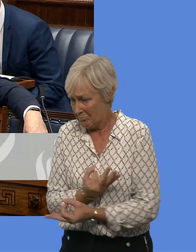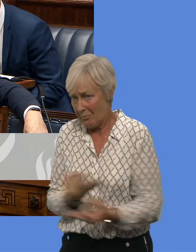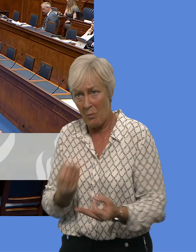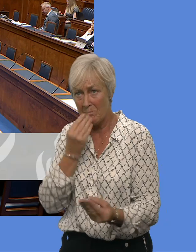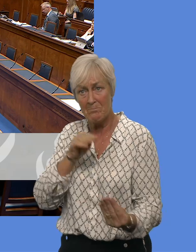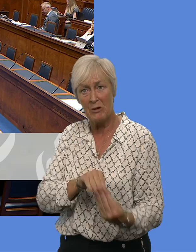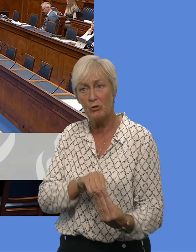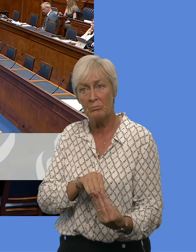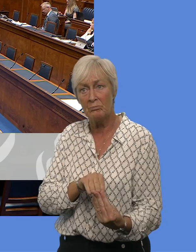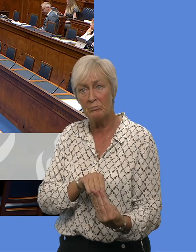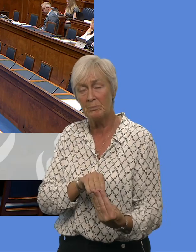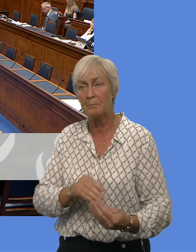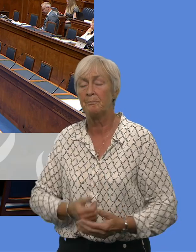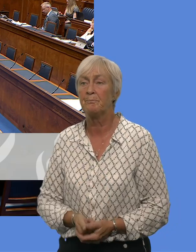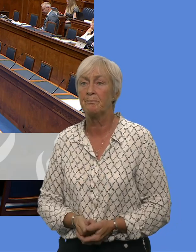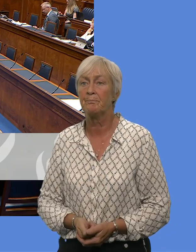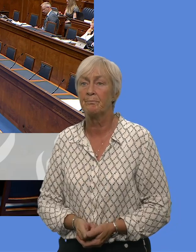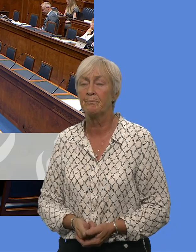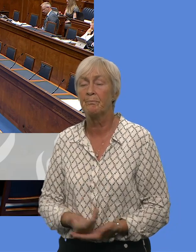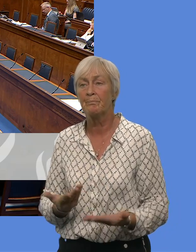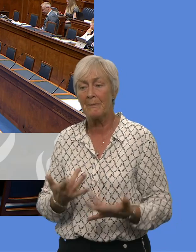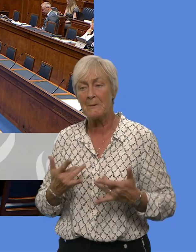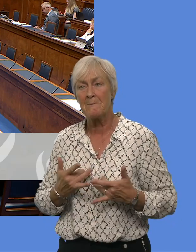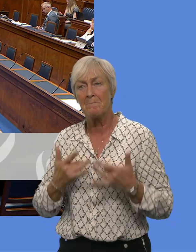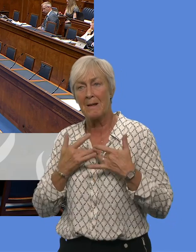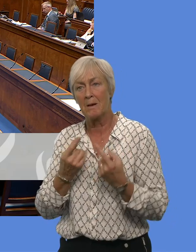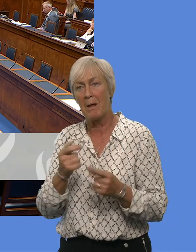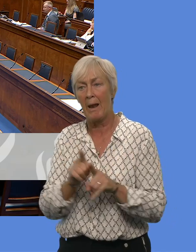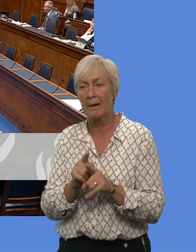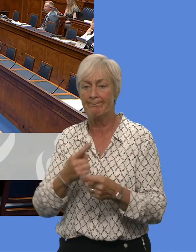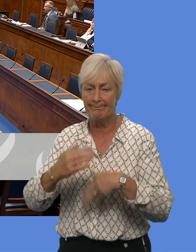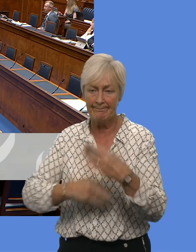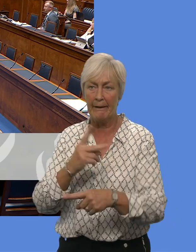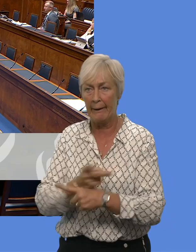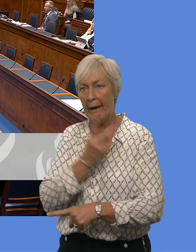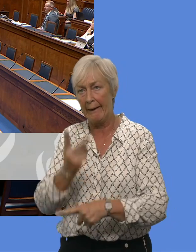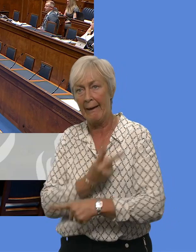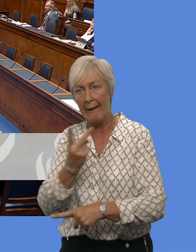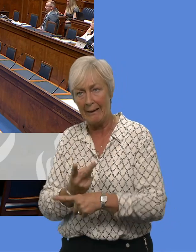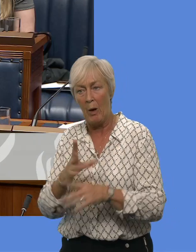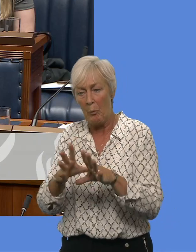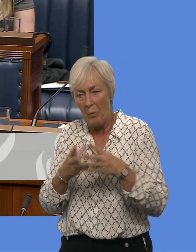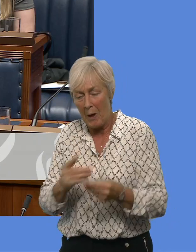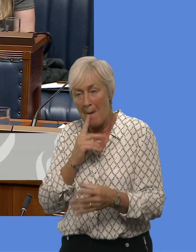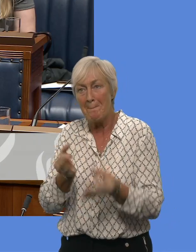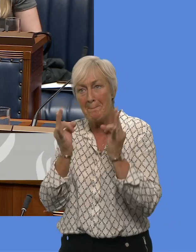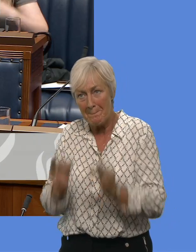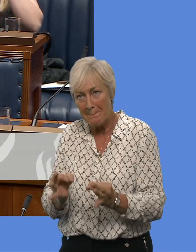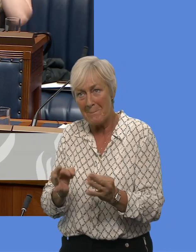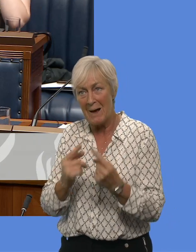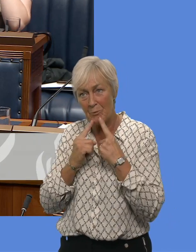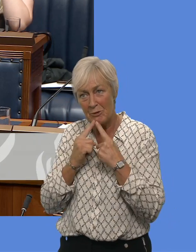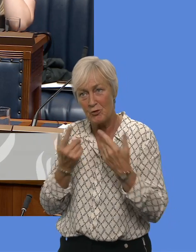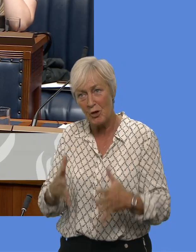all. Deputy First Minister. Thank you, Mr. Speaker. It just feels a little bit like Groundhog Day, only without any of the fun or entertainment in it, but